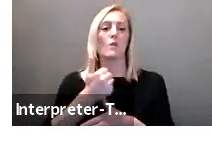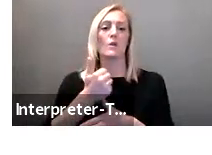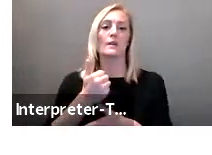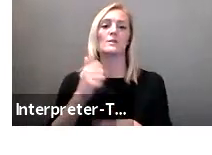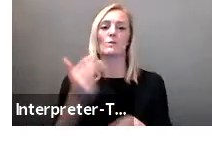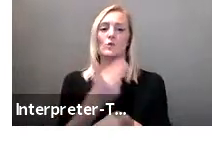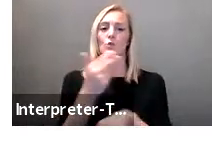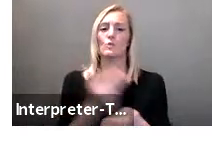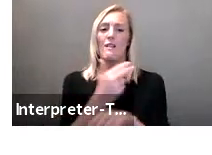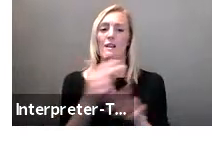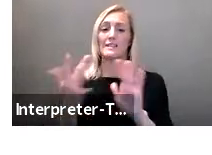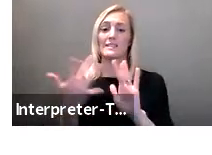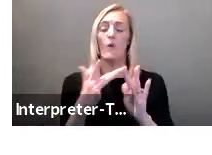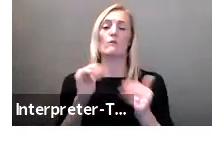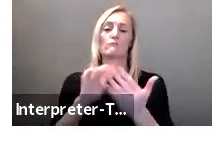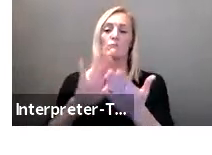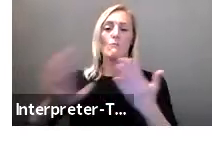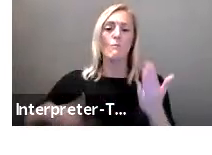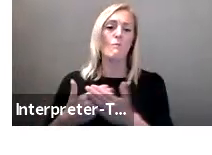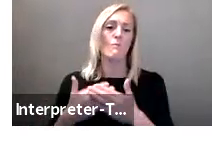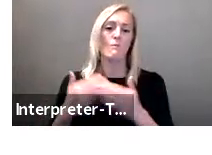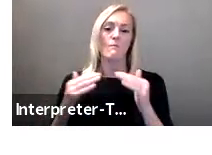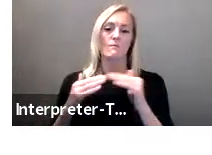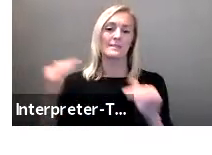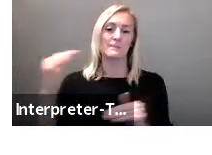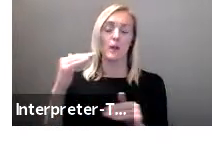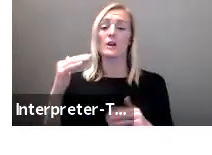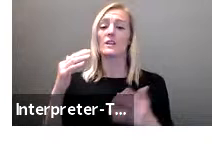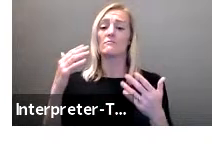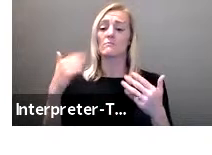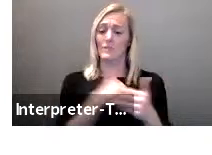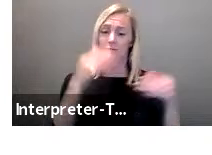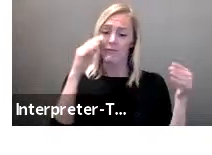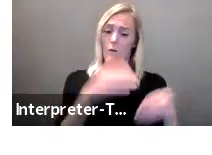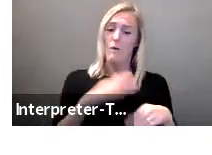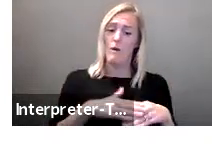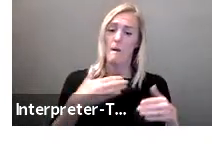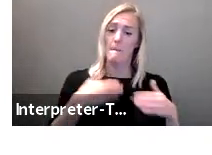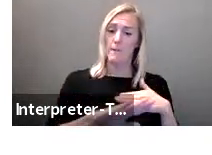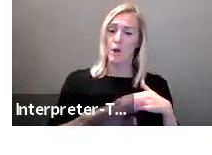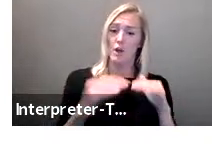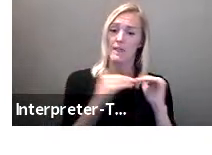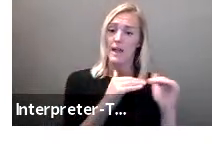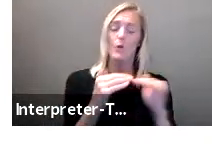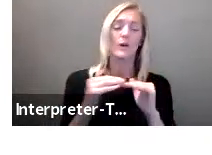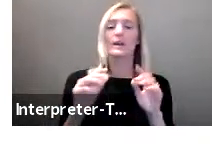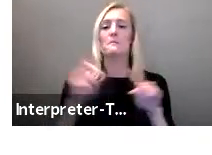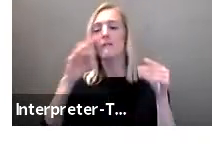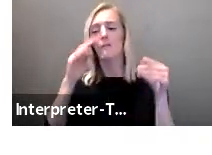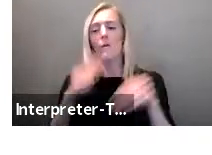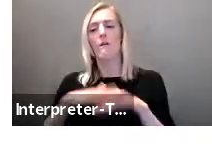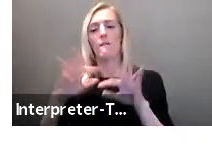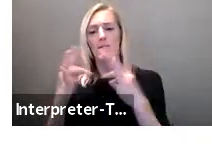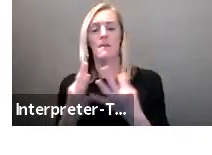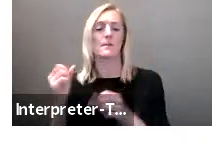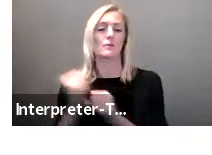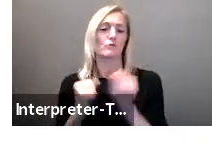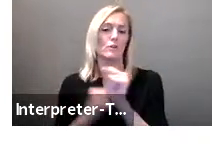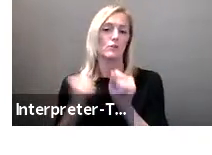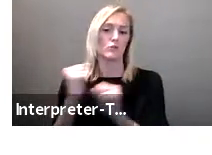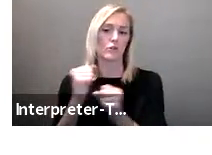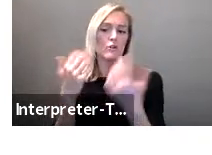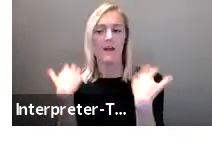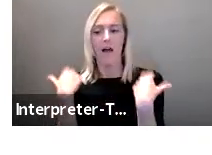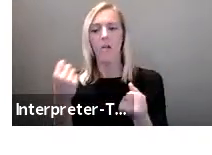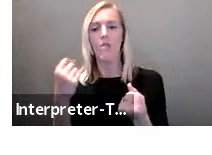disparities. Although we focus on birth equity, the reality is we're really focusing on the family structure. So we're really focusing on the health